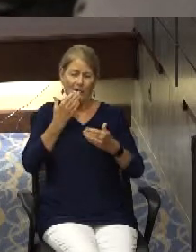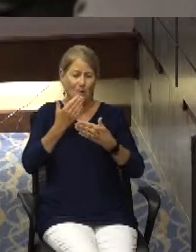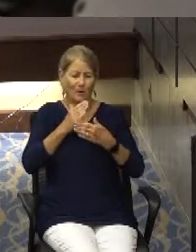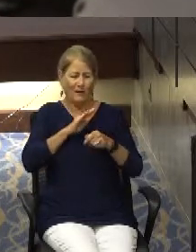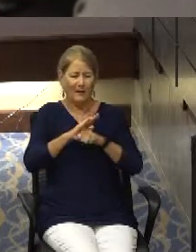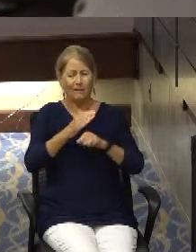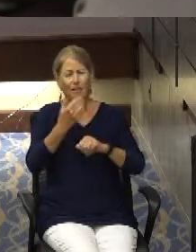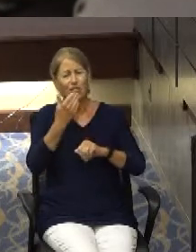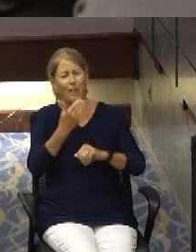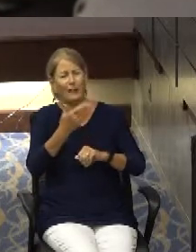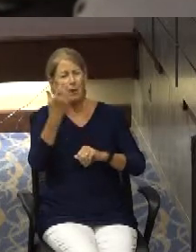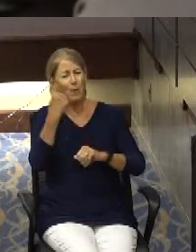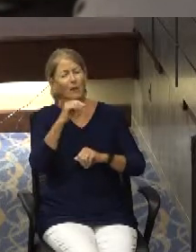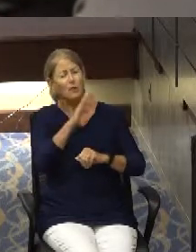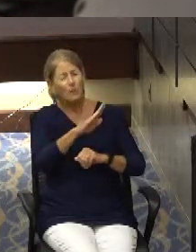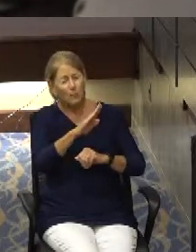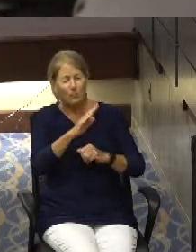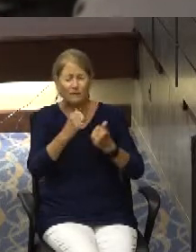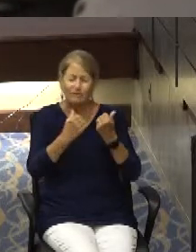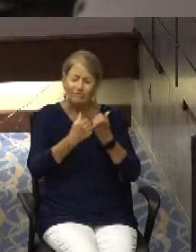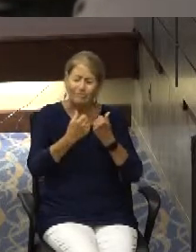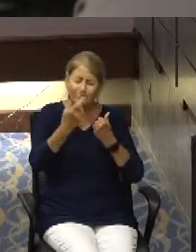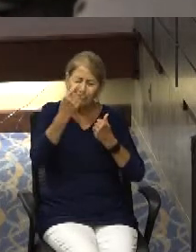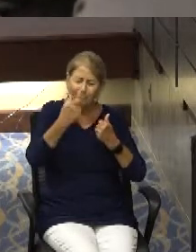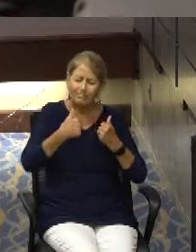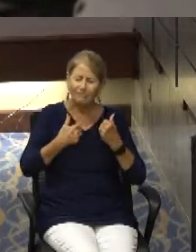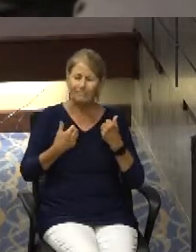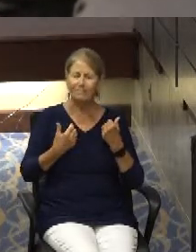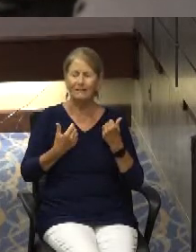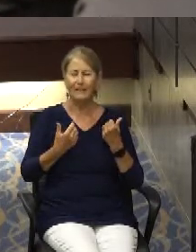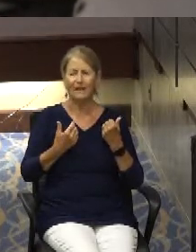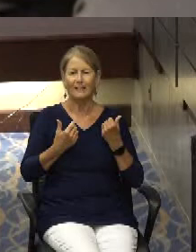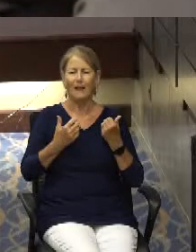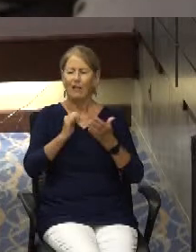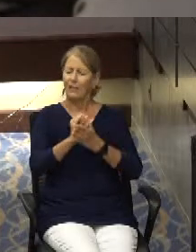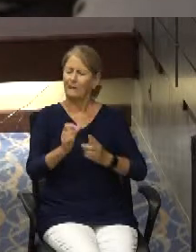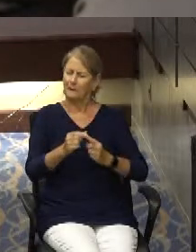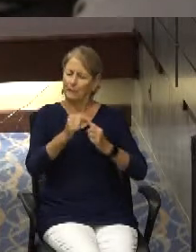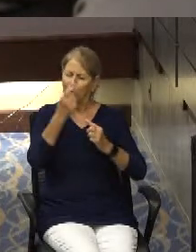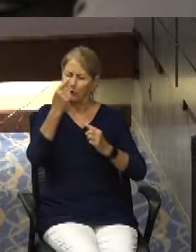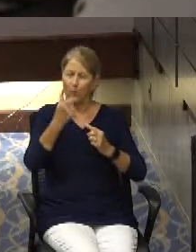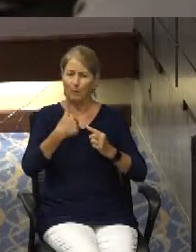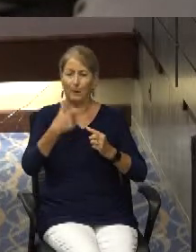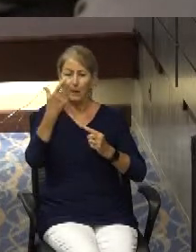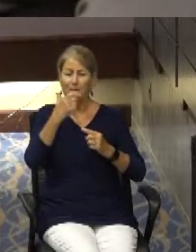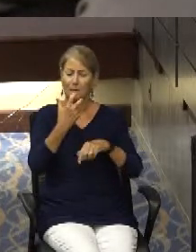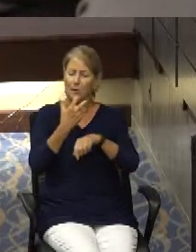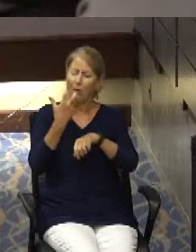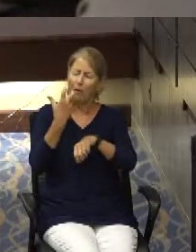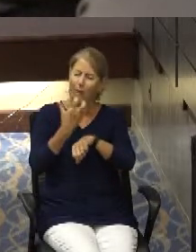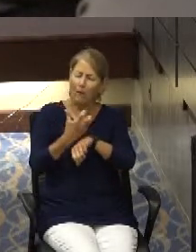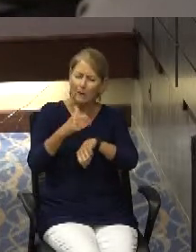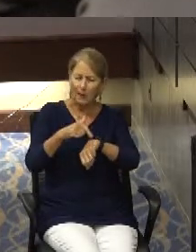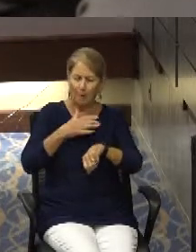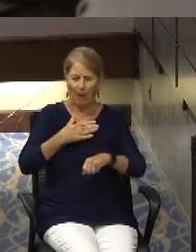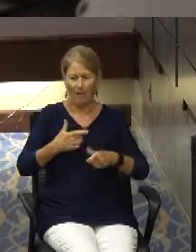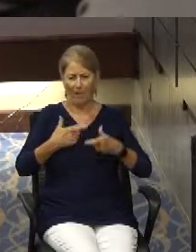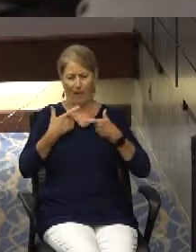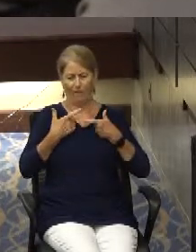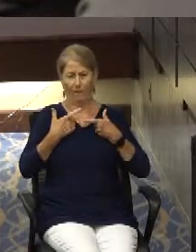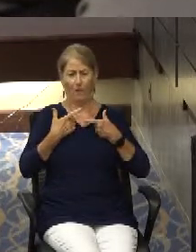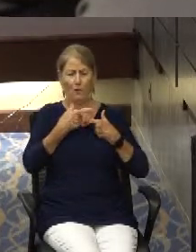you were there for me. And that's special to me because it was a rough period of my life, but you were